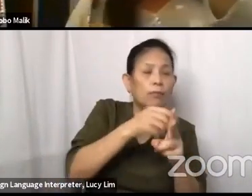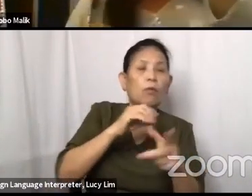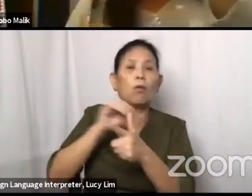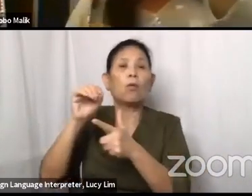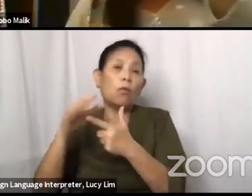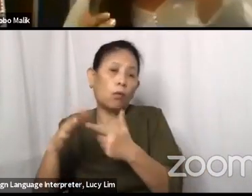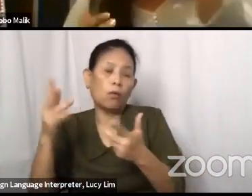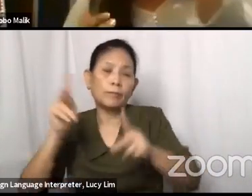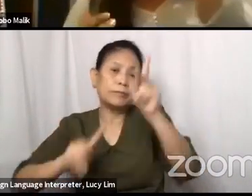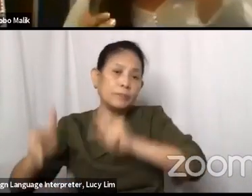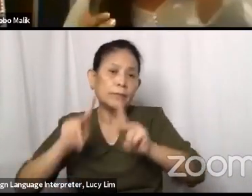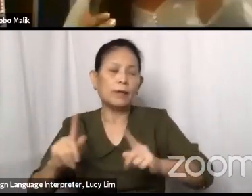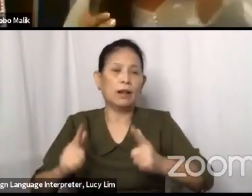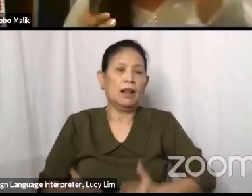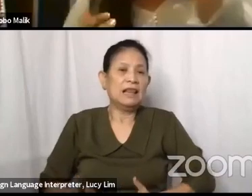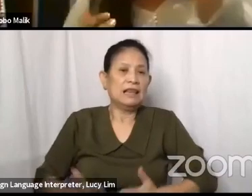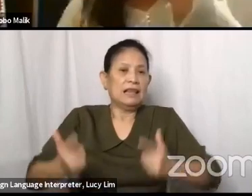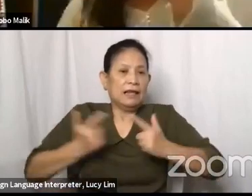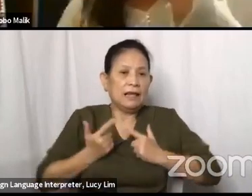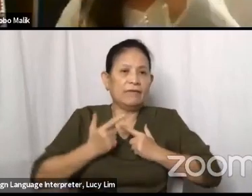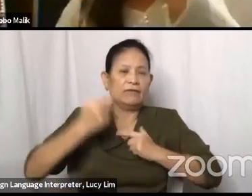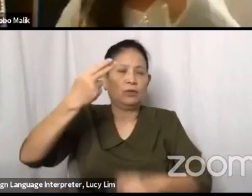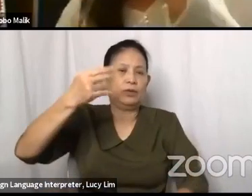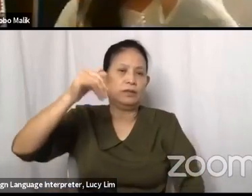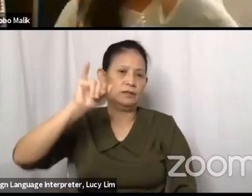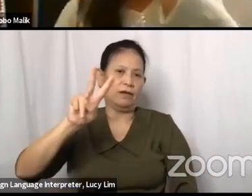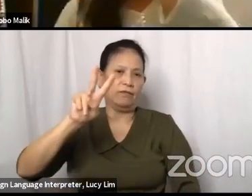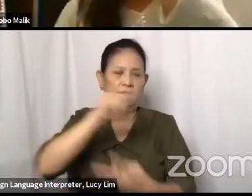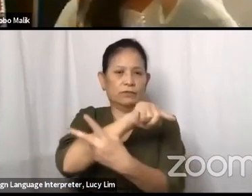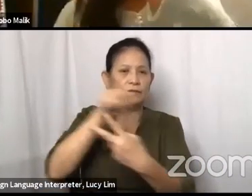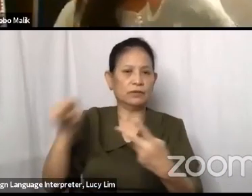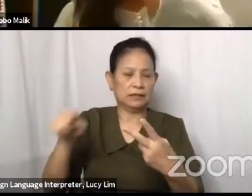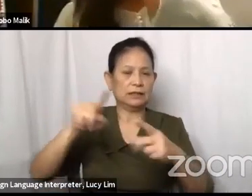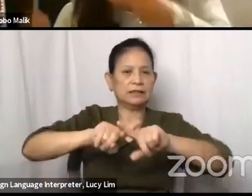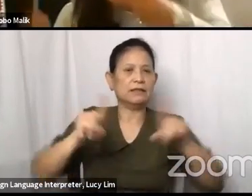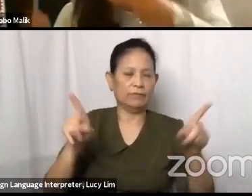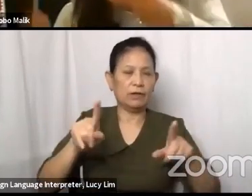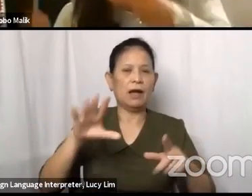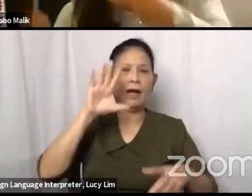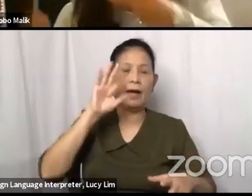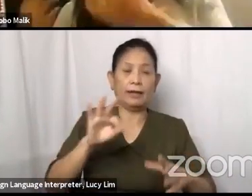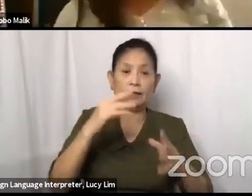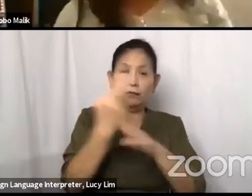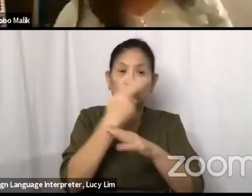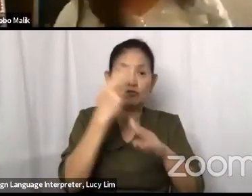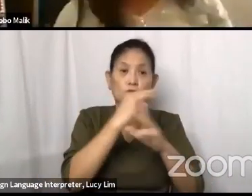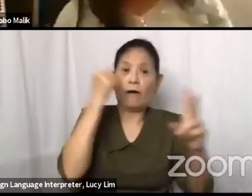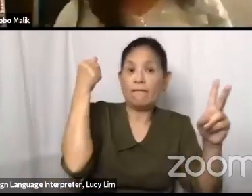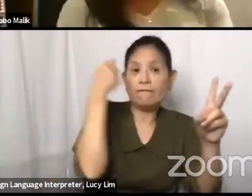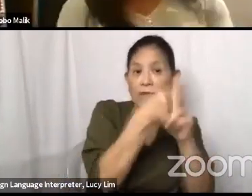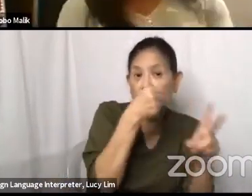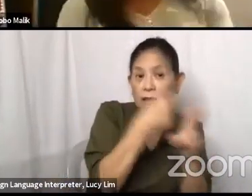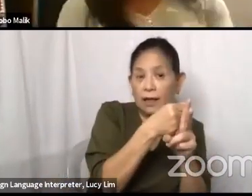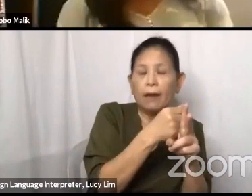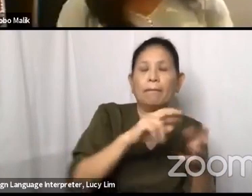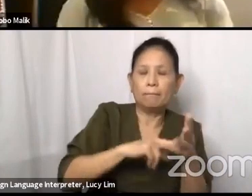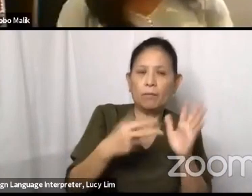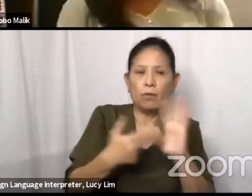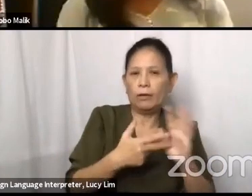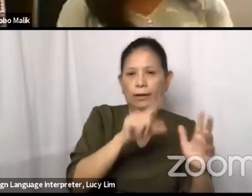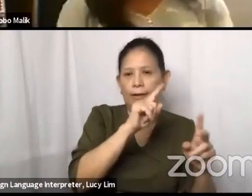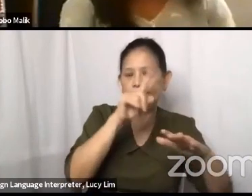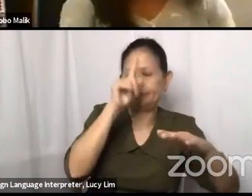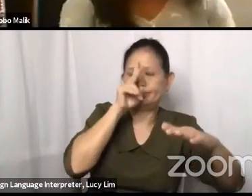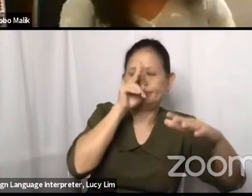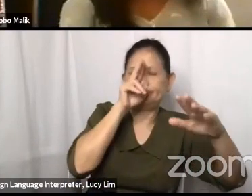that word victim, in most cases, I think that that's a very insensitive and inhuman way of reporting anything.